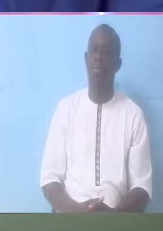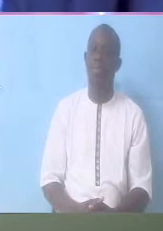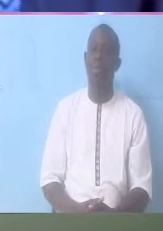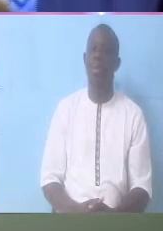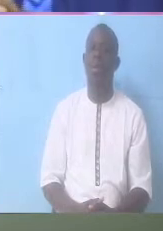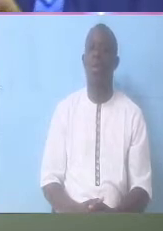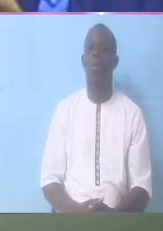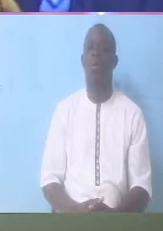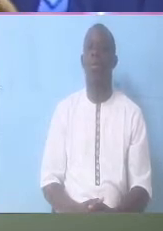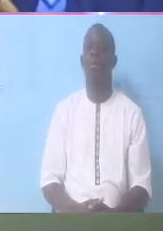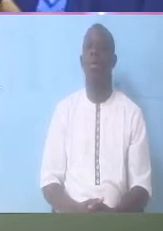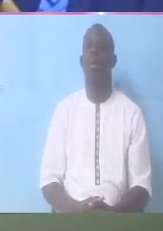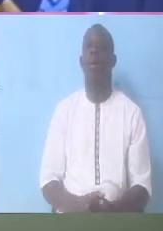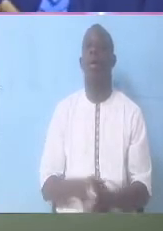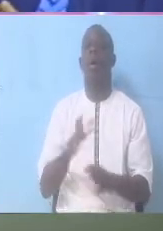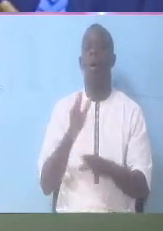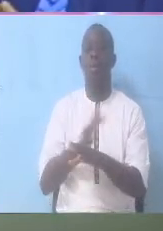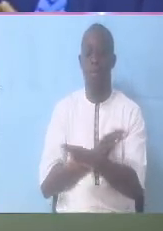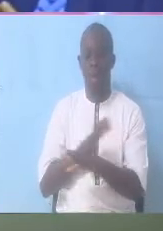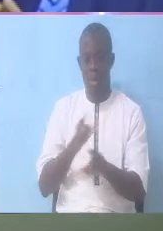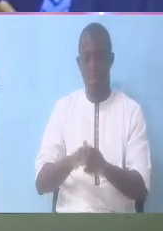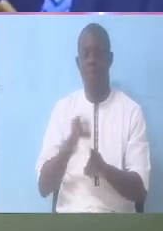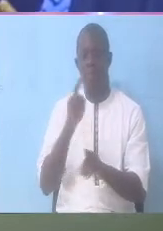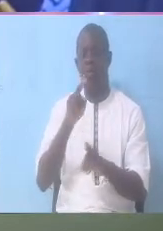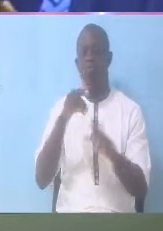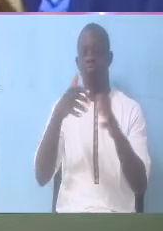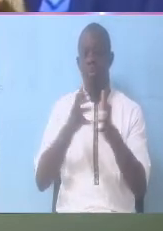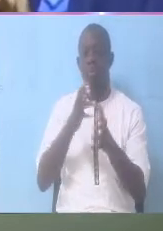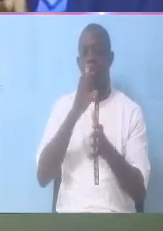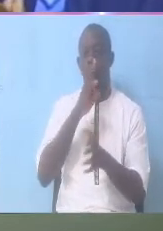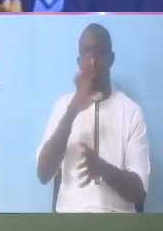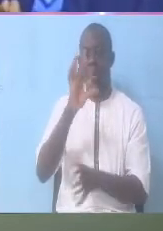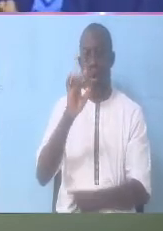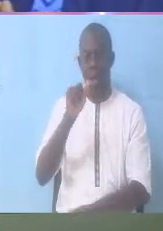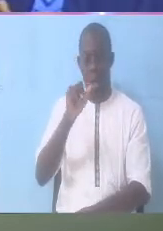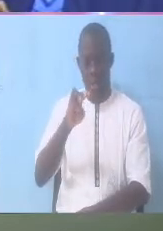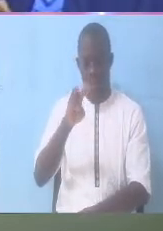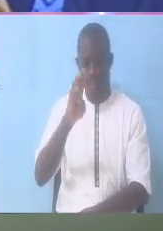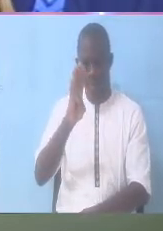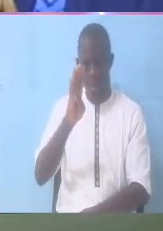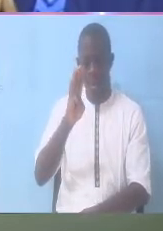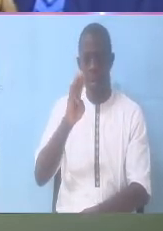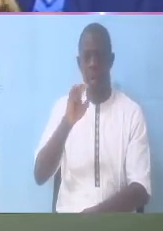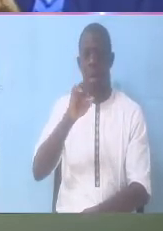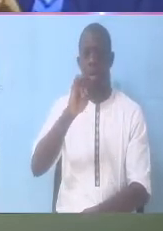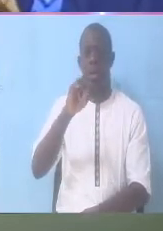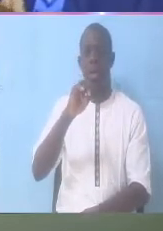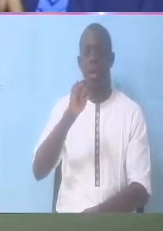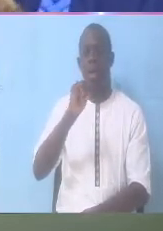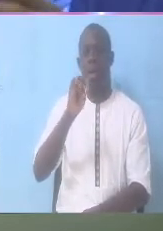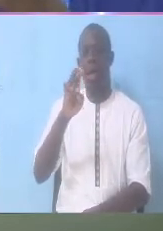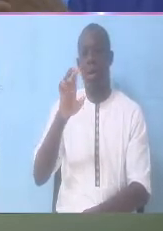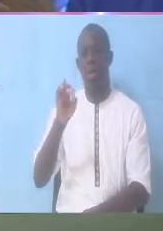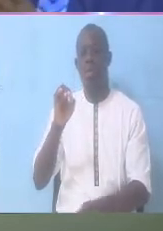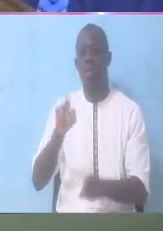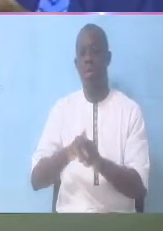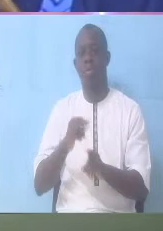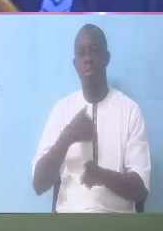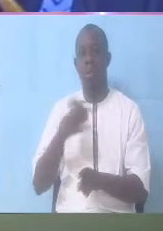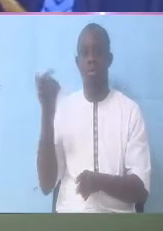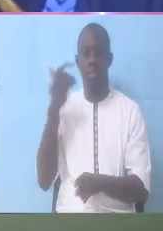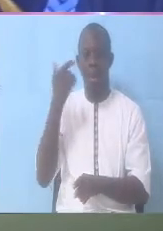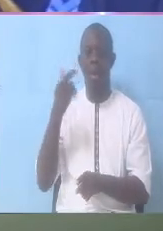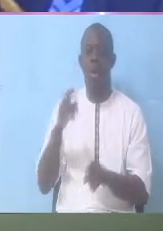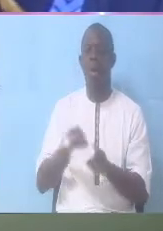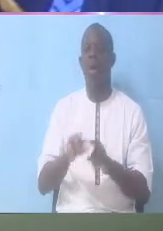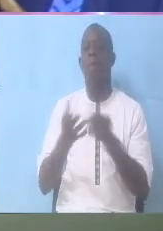another group. But after yes, it was 2 groups. This is what people misunderstood. I had so many stories, but they don't understand. I was never part of it,